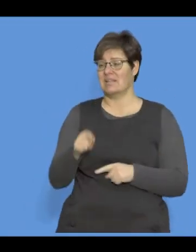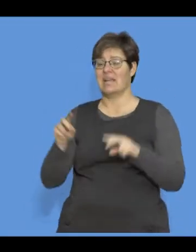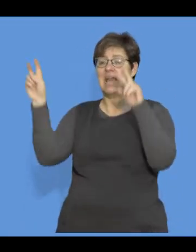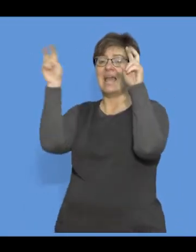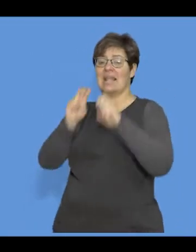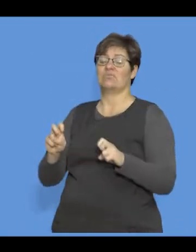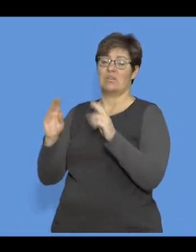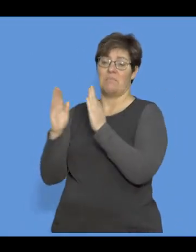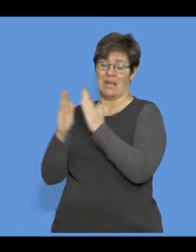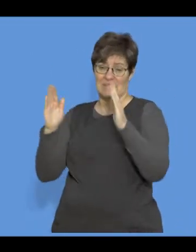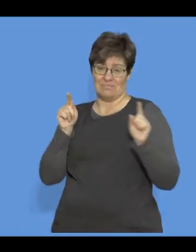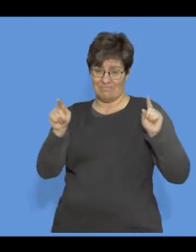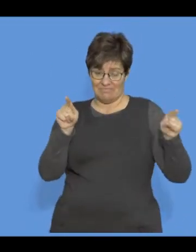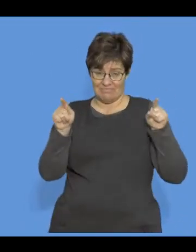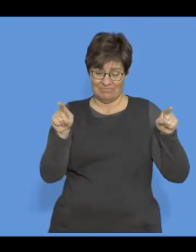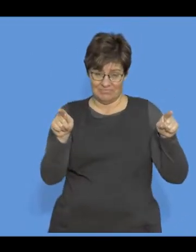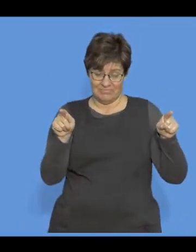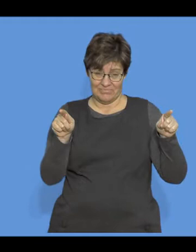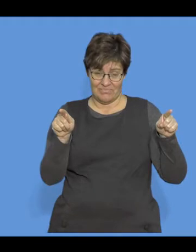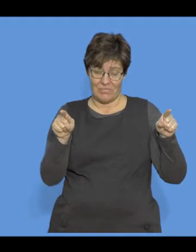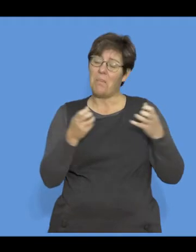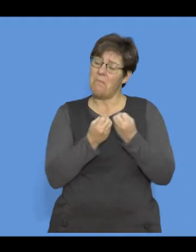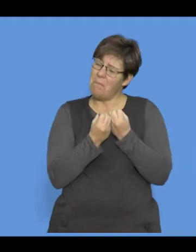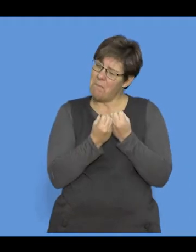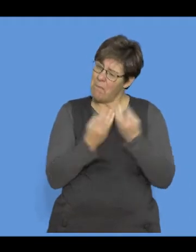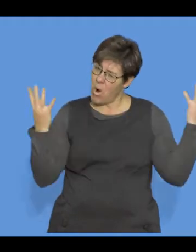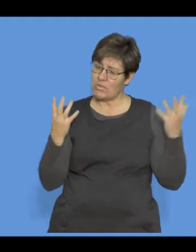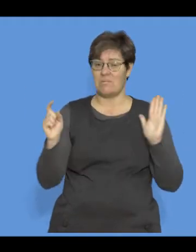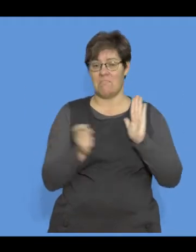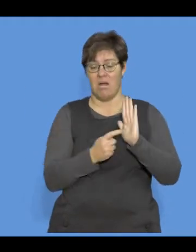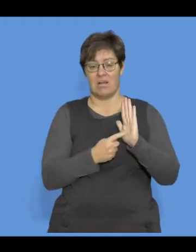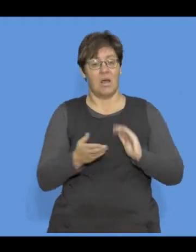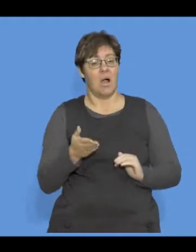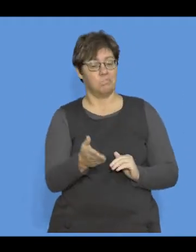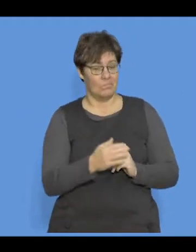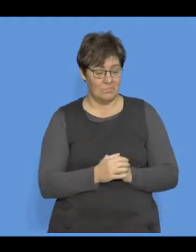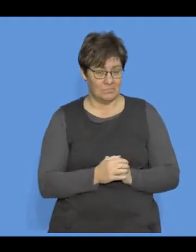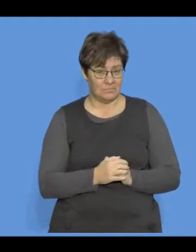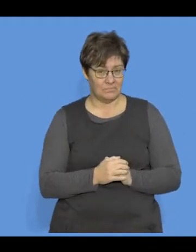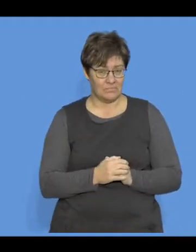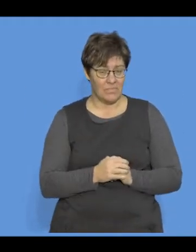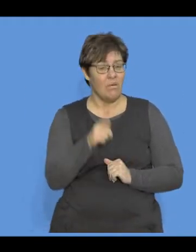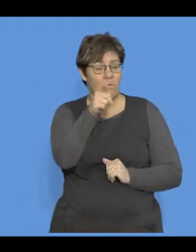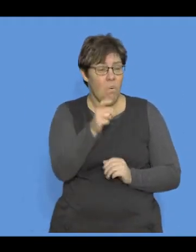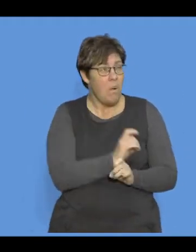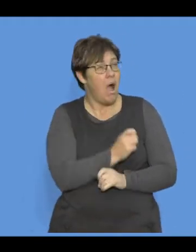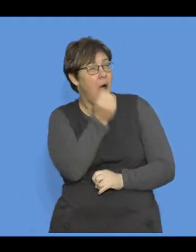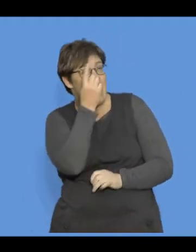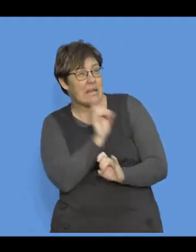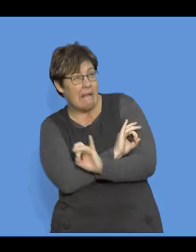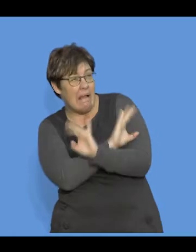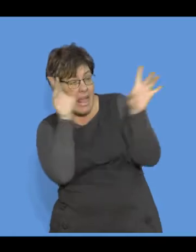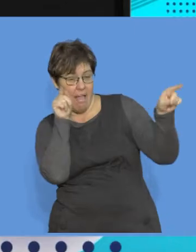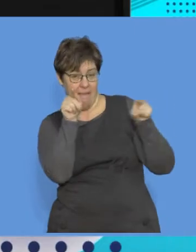and magnetism carry the bulk of your marks. So you really do need to have a good understanding